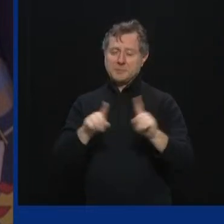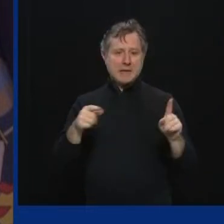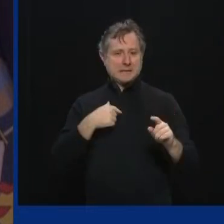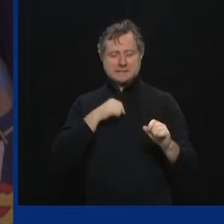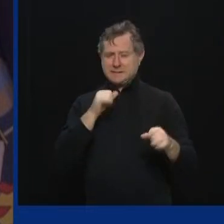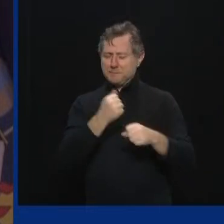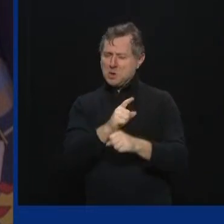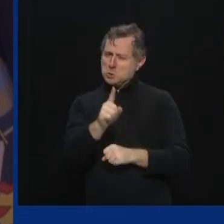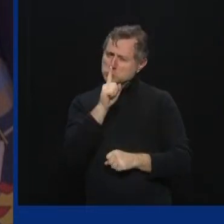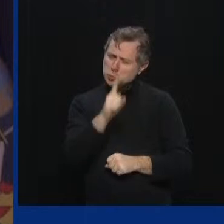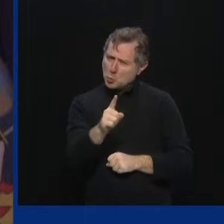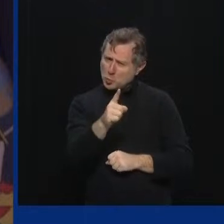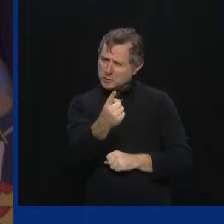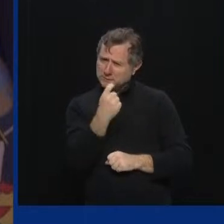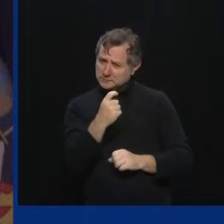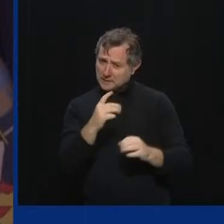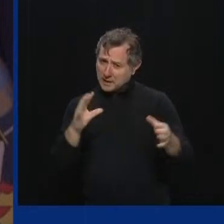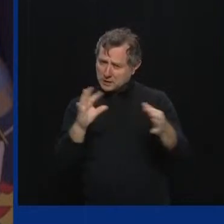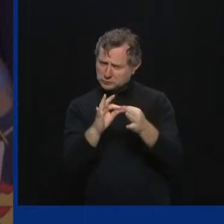the connection is. Okay.